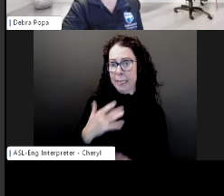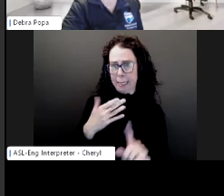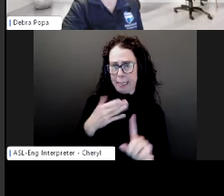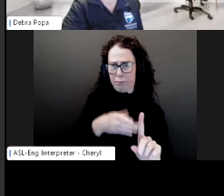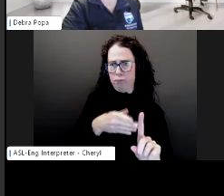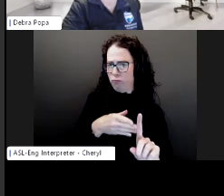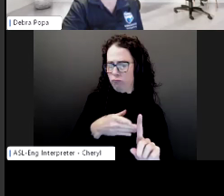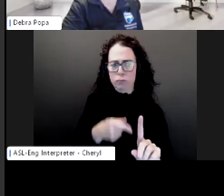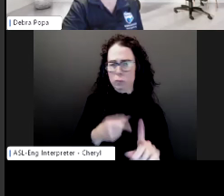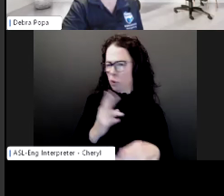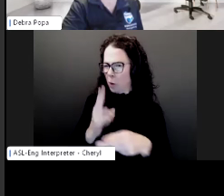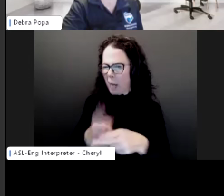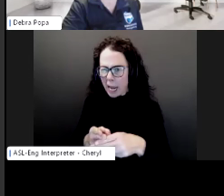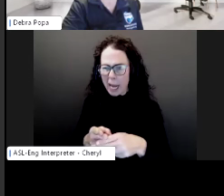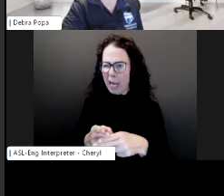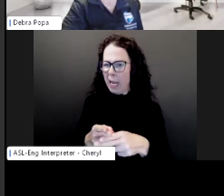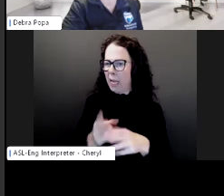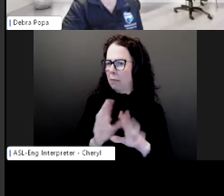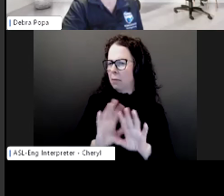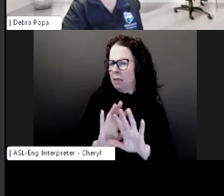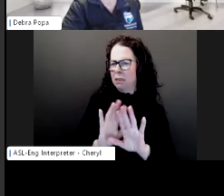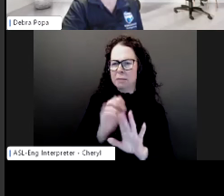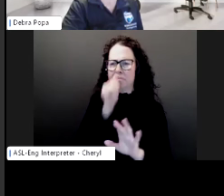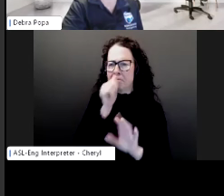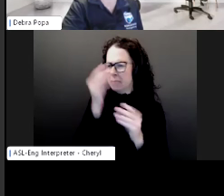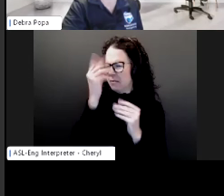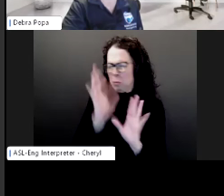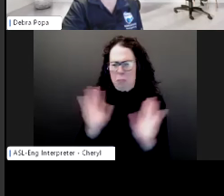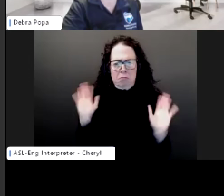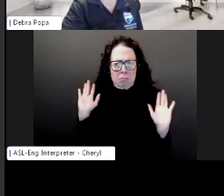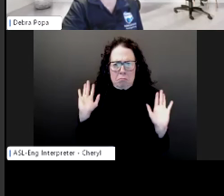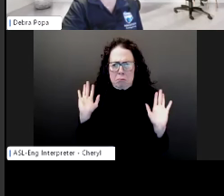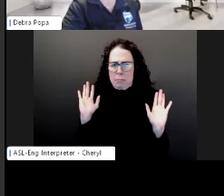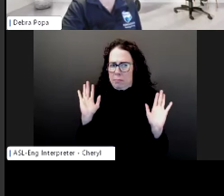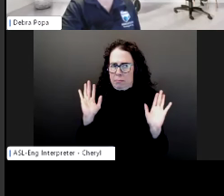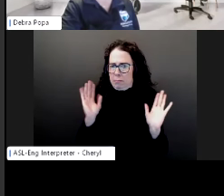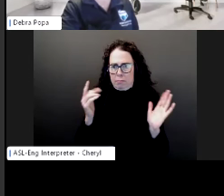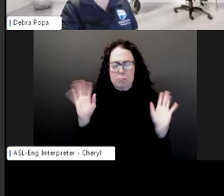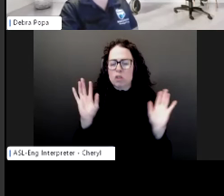do provide us feedback on these sessions. So That's great. We don't know who you are.